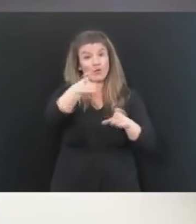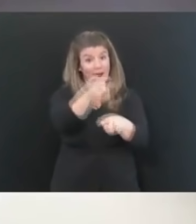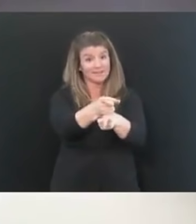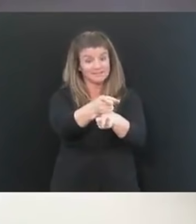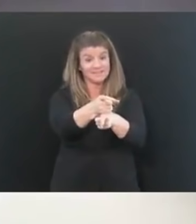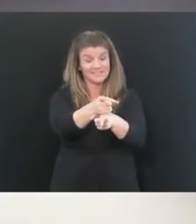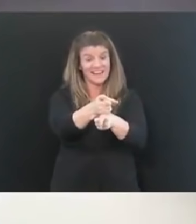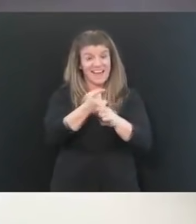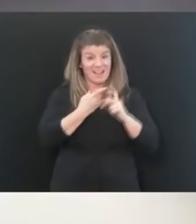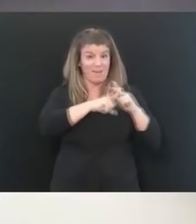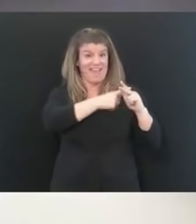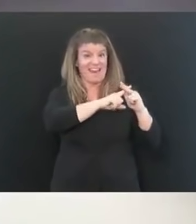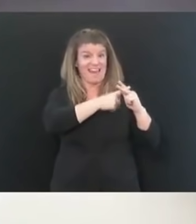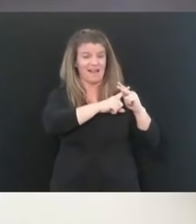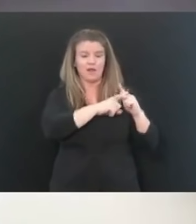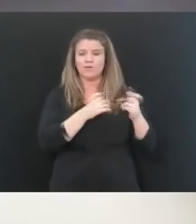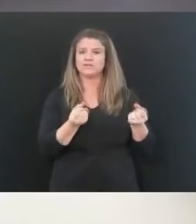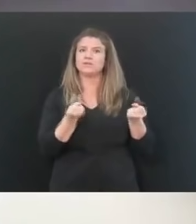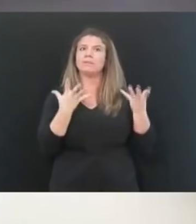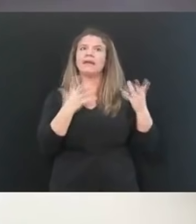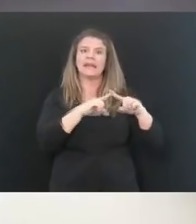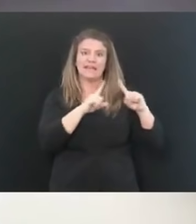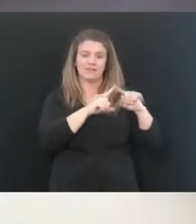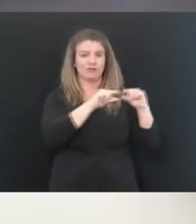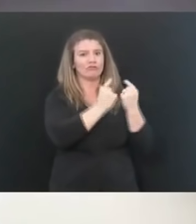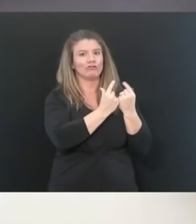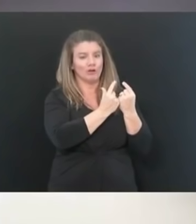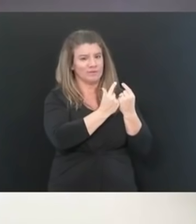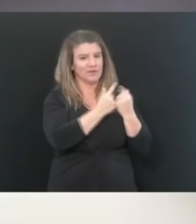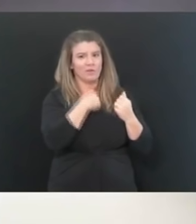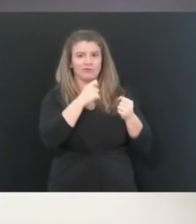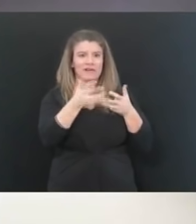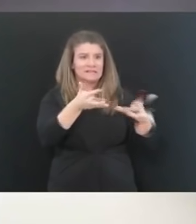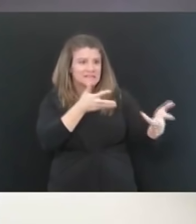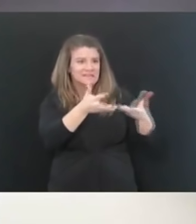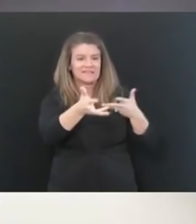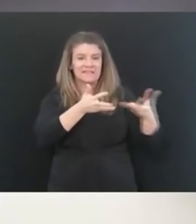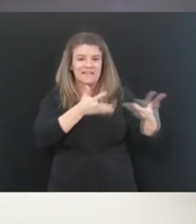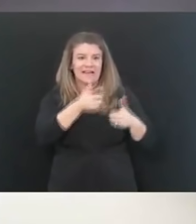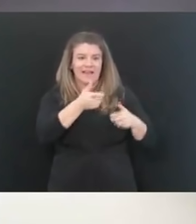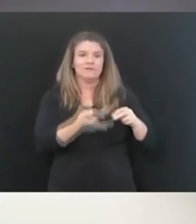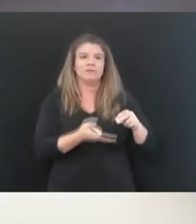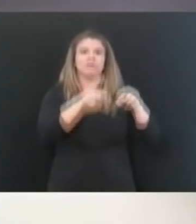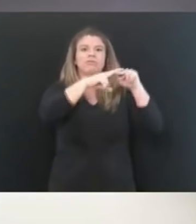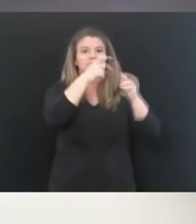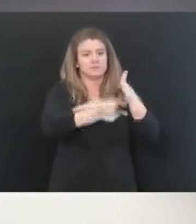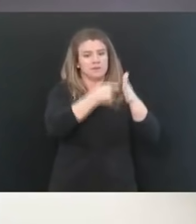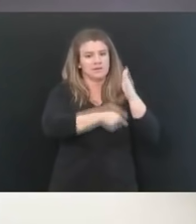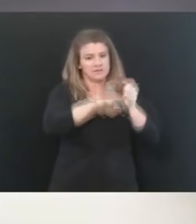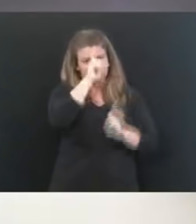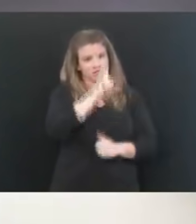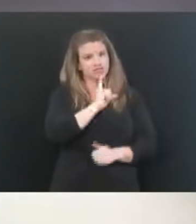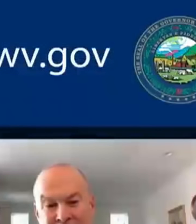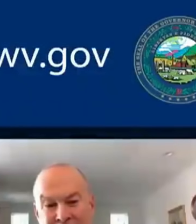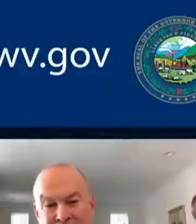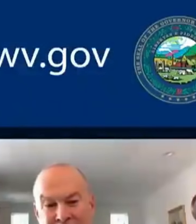correct. There were a number of organizations that we dealt with that had much higher price rates.